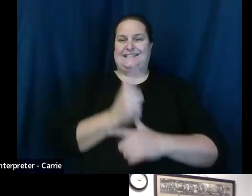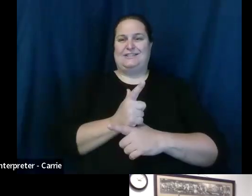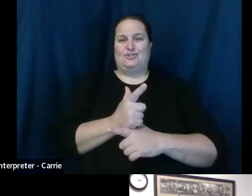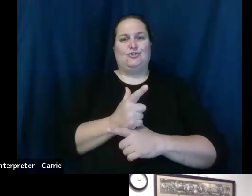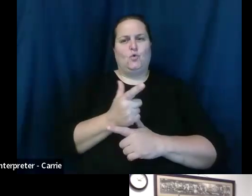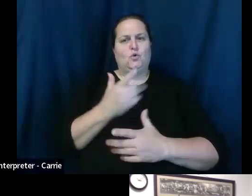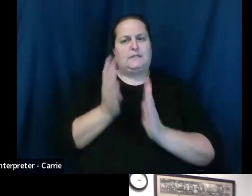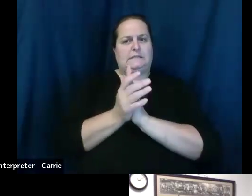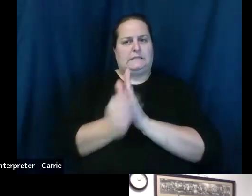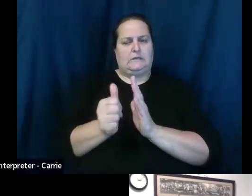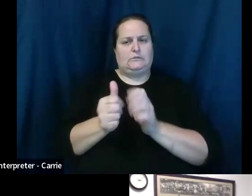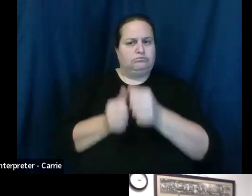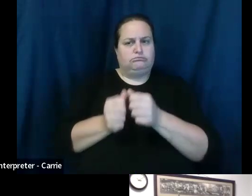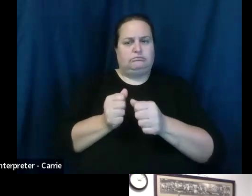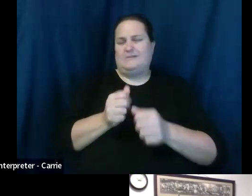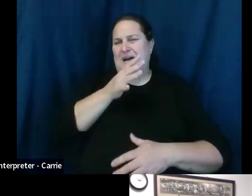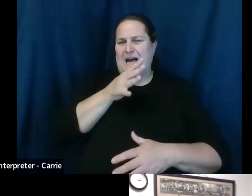here. And